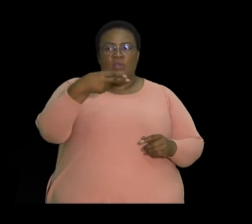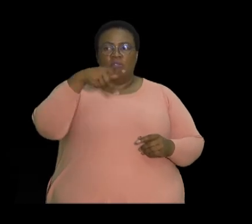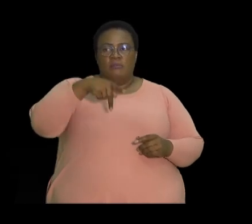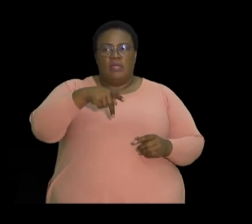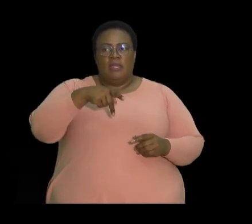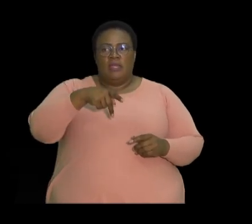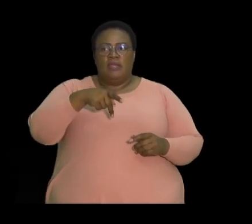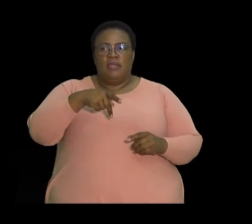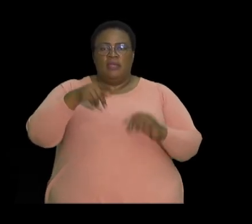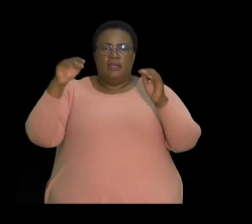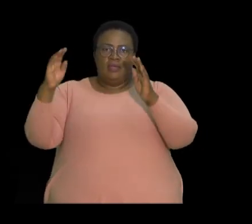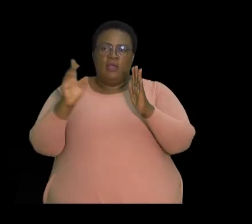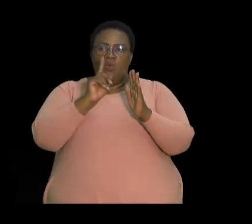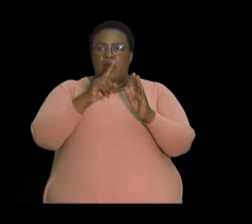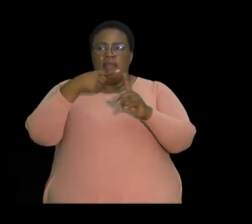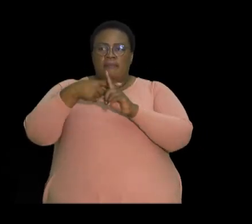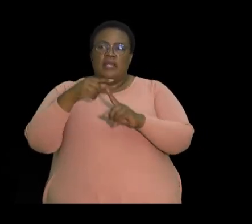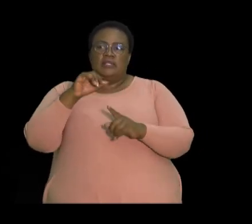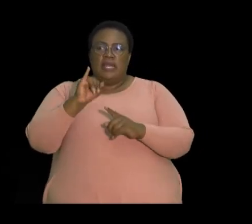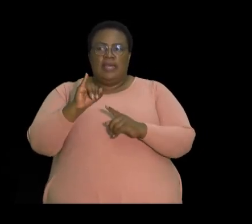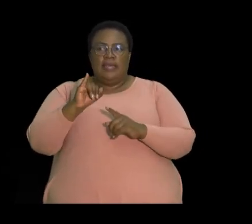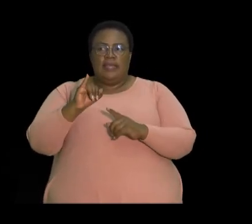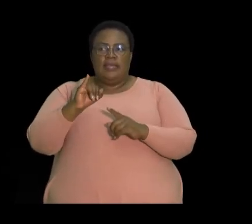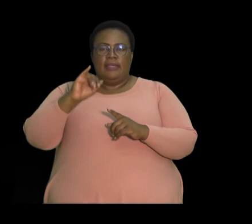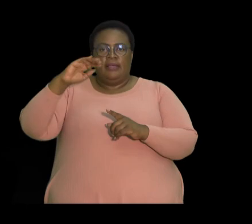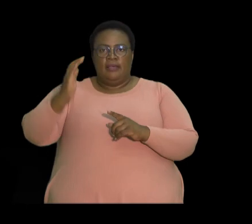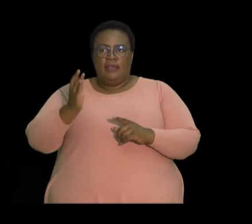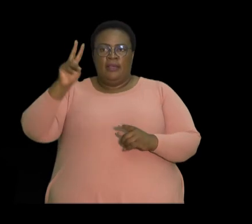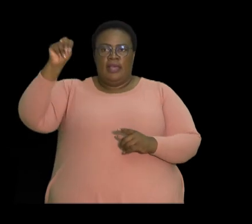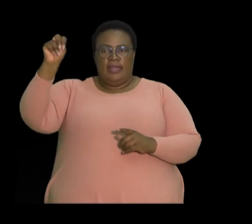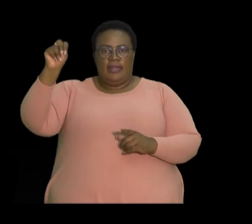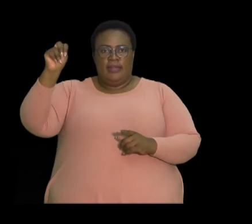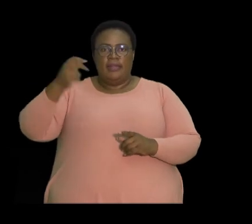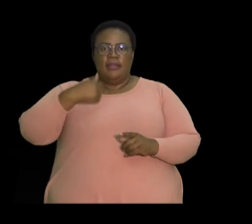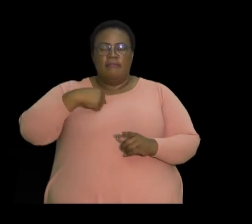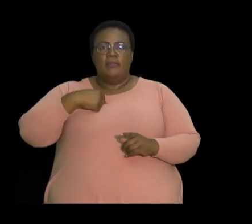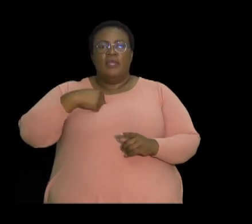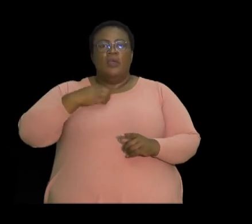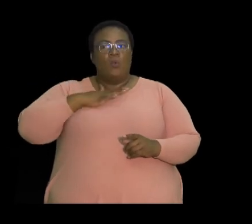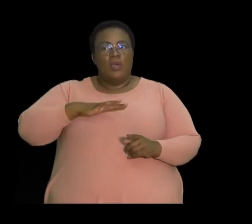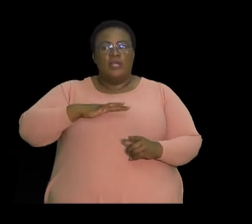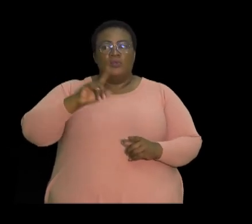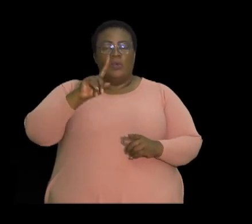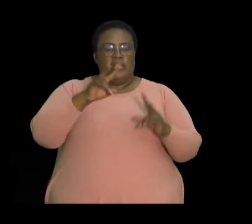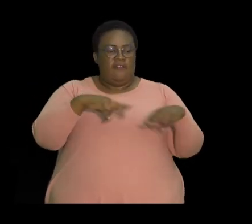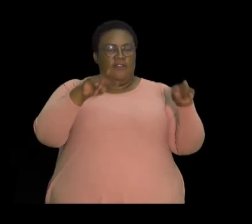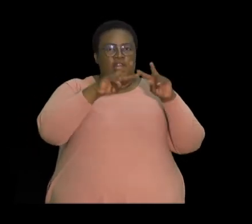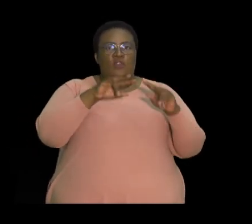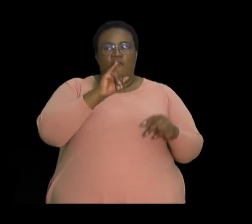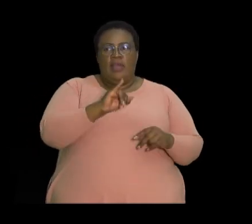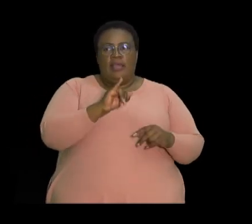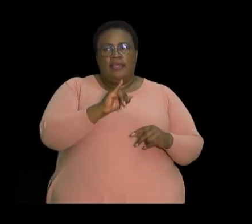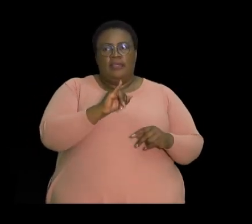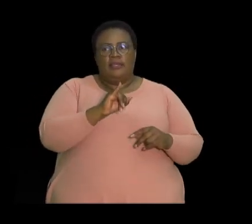A is equals to P, 1 plus I to the exponent of n. I'm looking for the value of